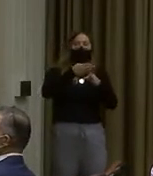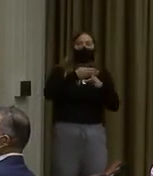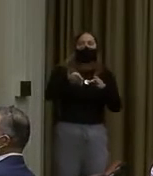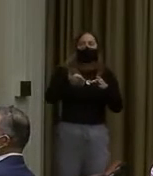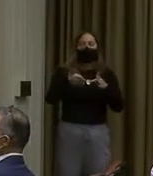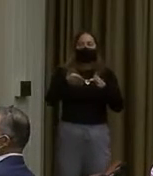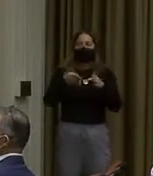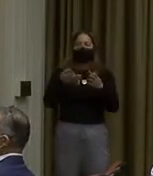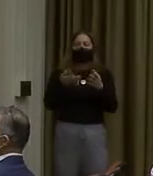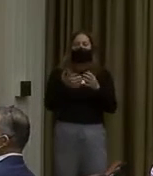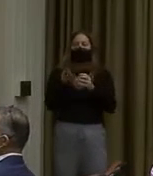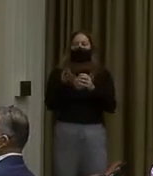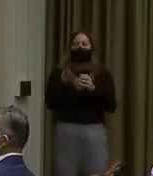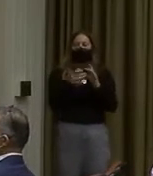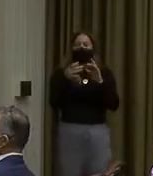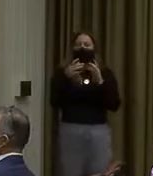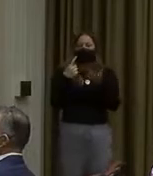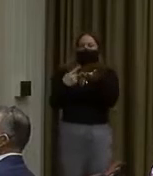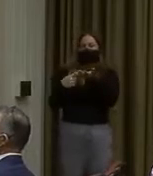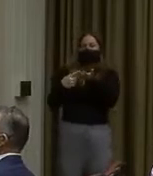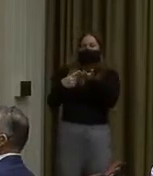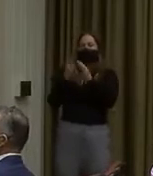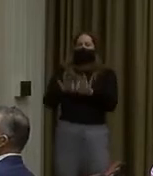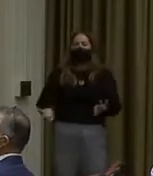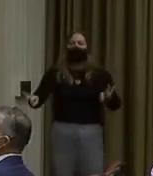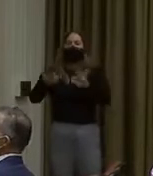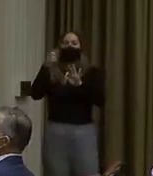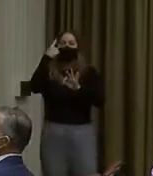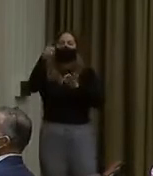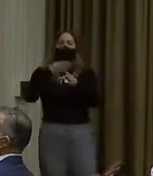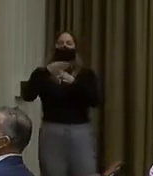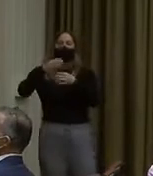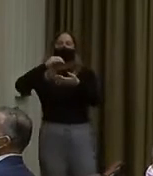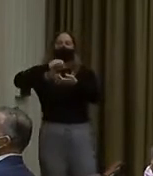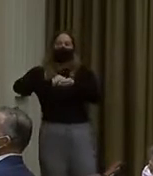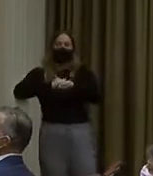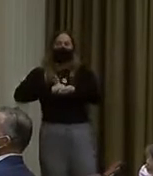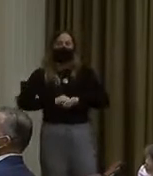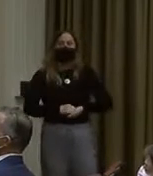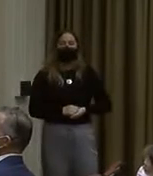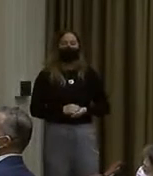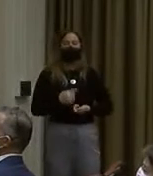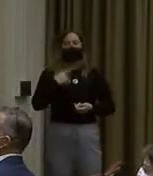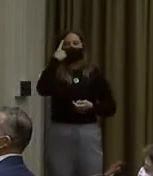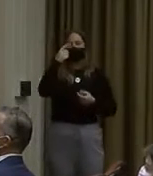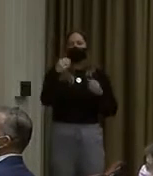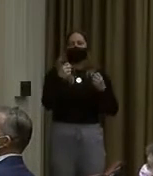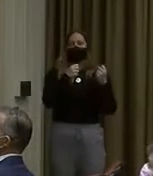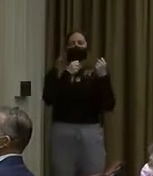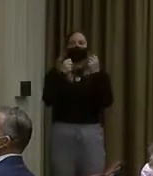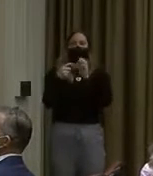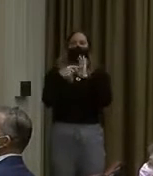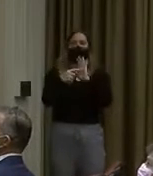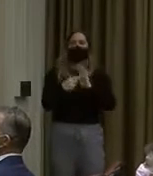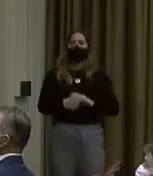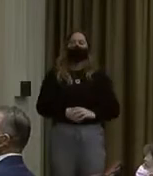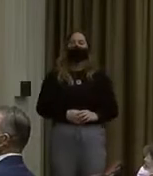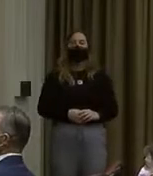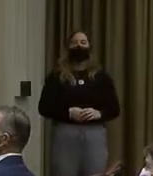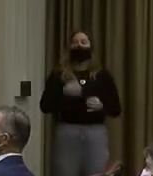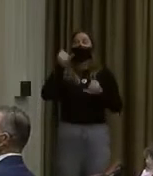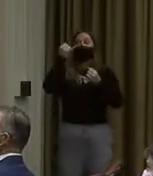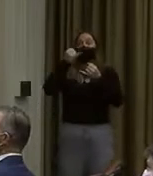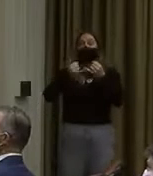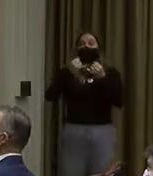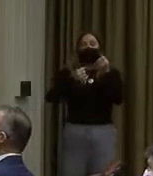to the ingredients that you need, the values that you need for professional collaboration, and I think that that's a much stronger model for that. And then the last